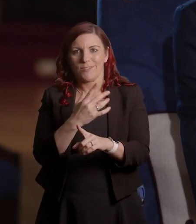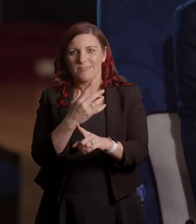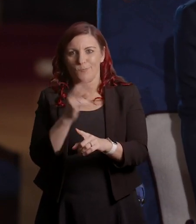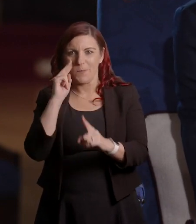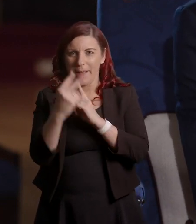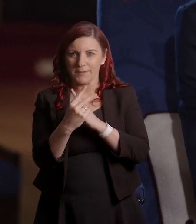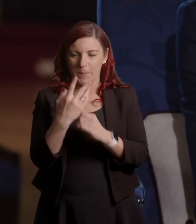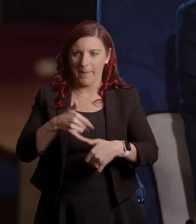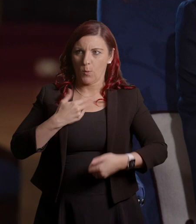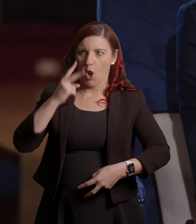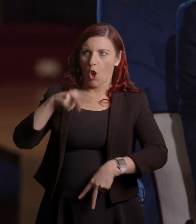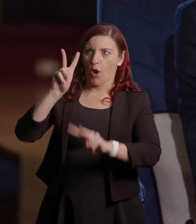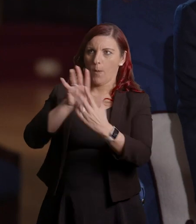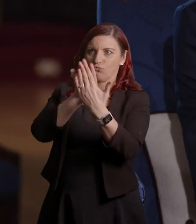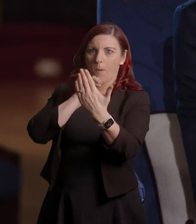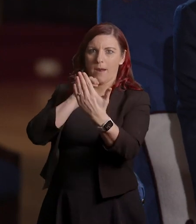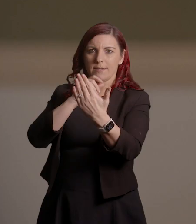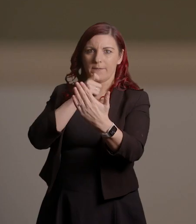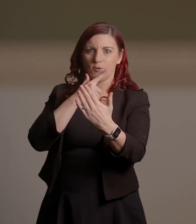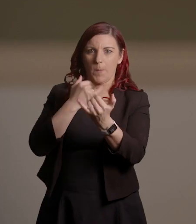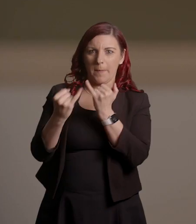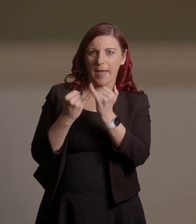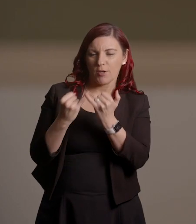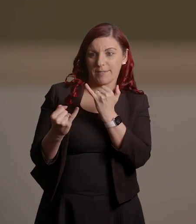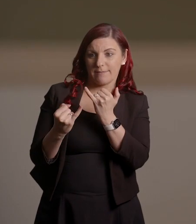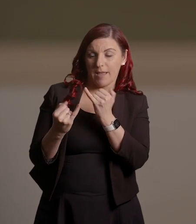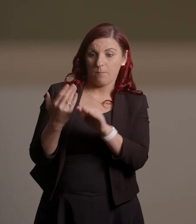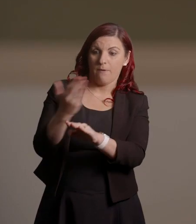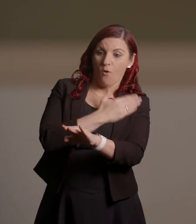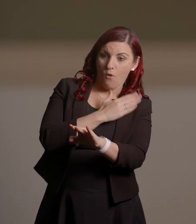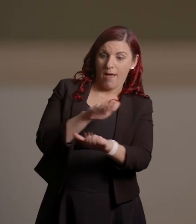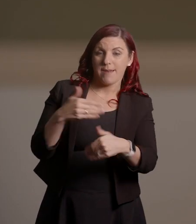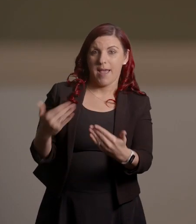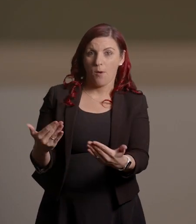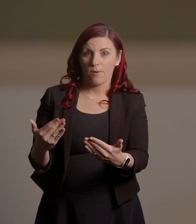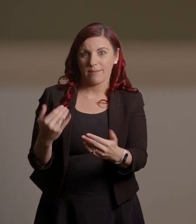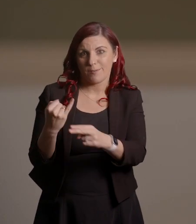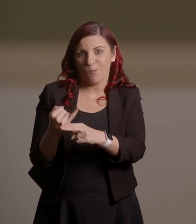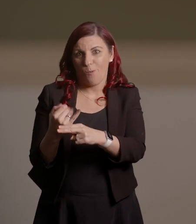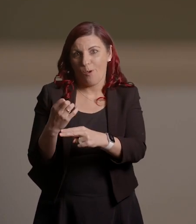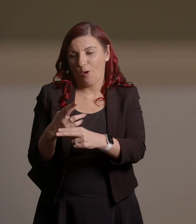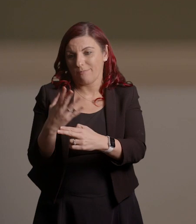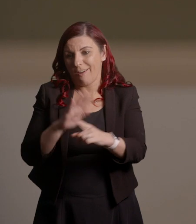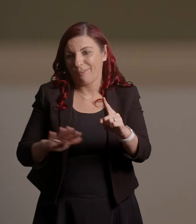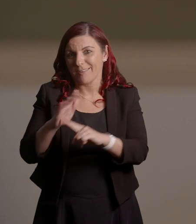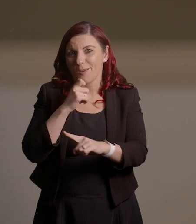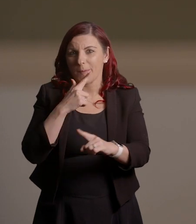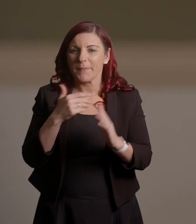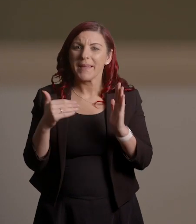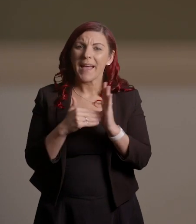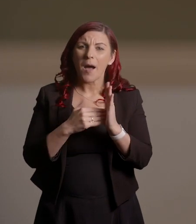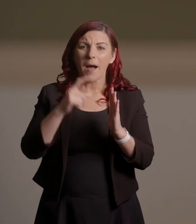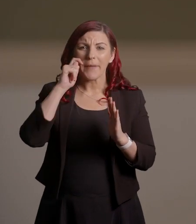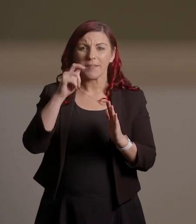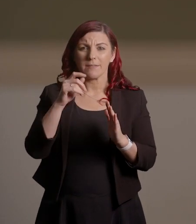view, to be able to look at the role models of the Dublin players were and are for them in schools all across the city. I